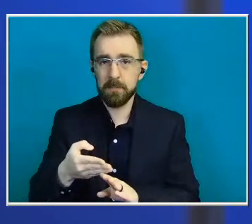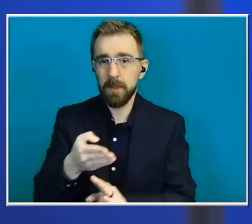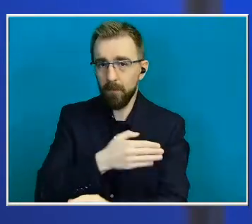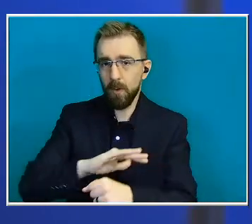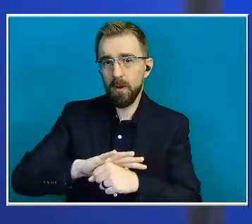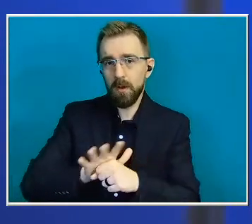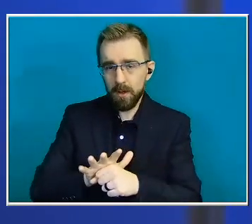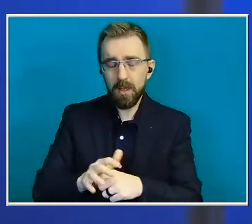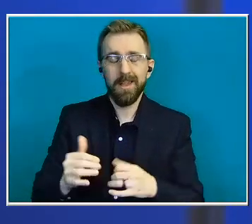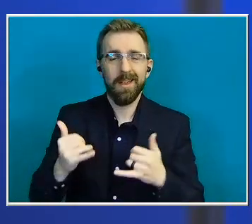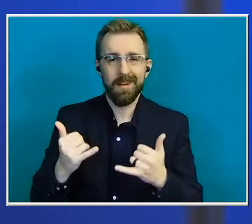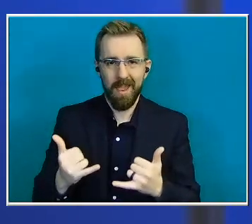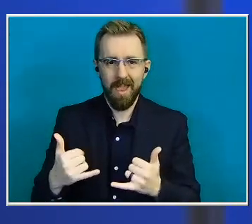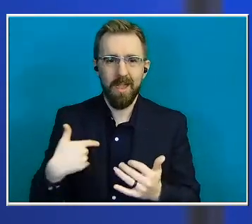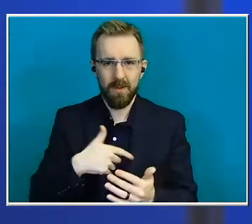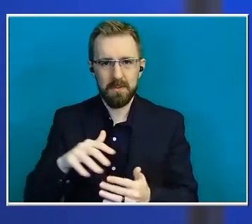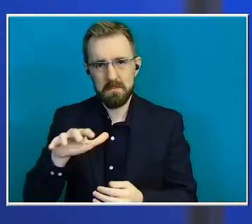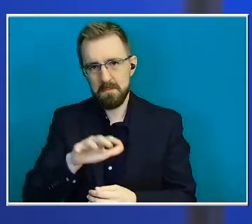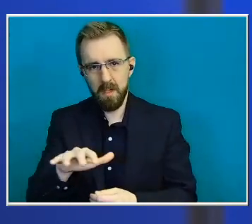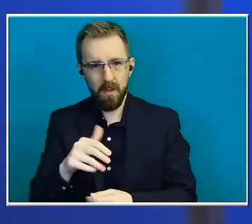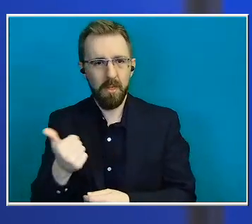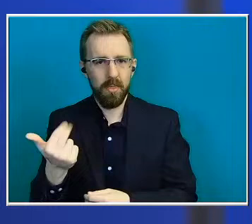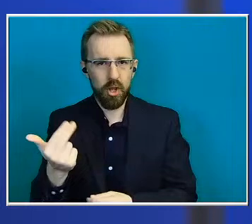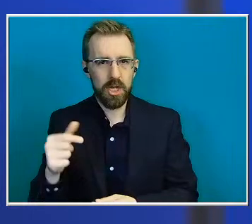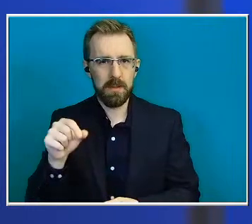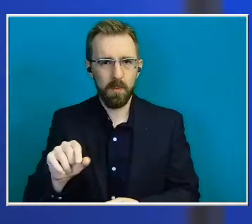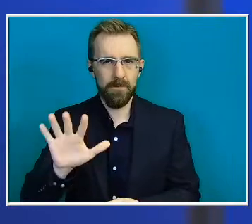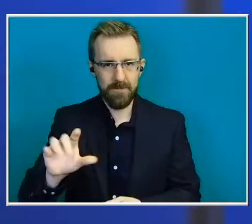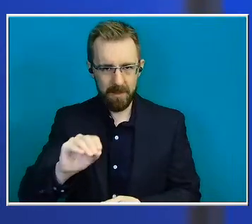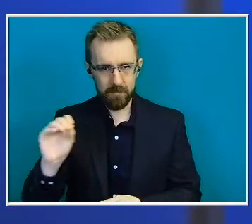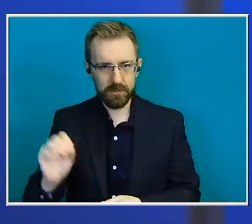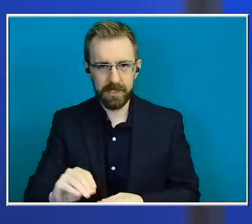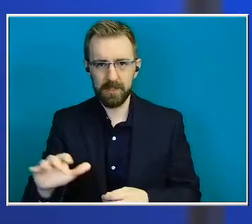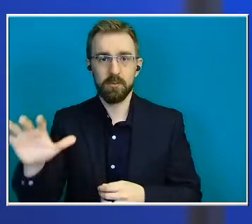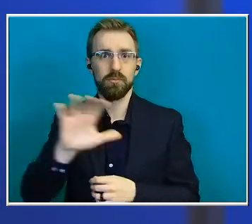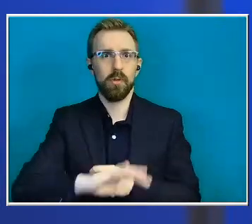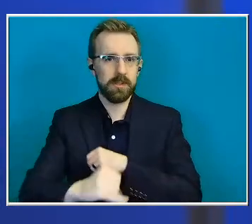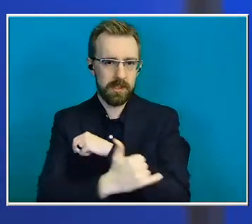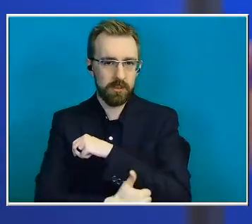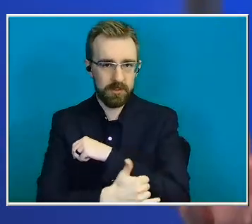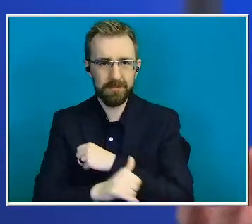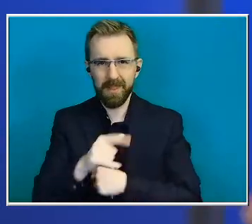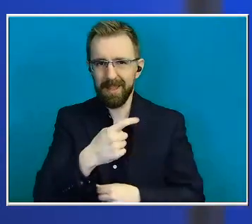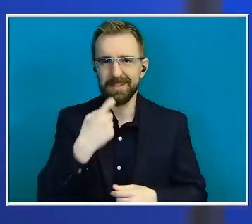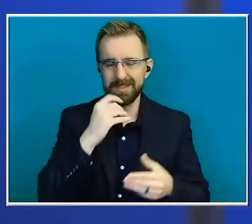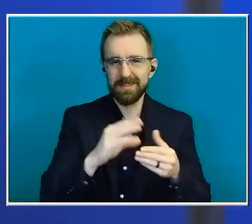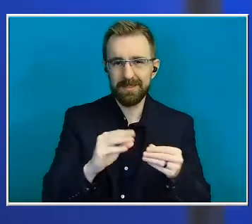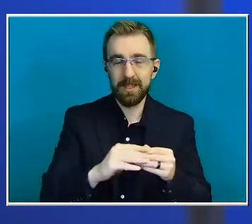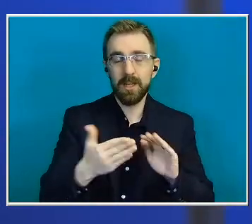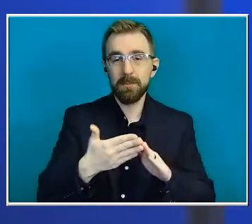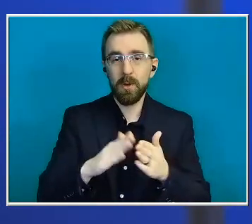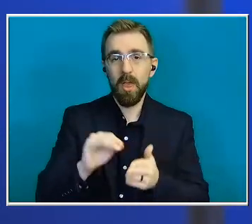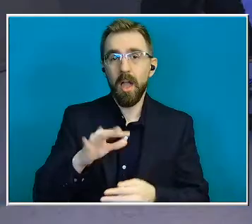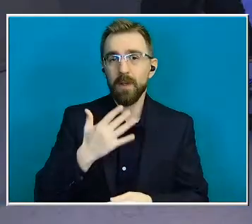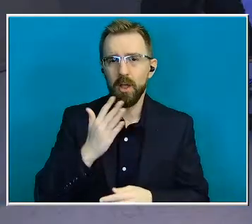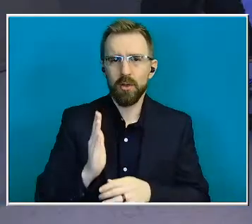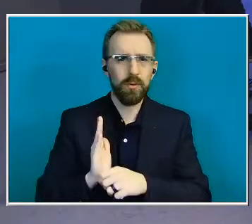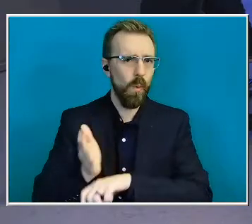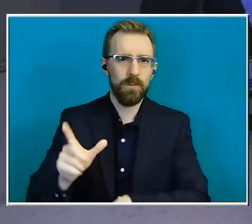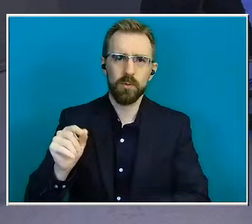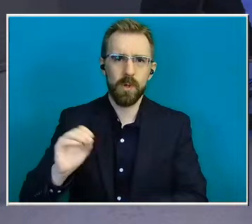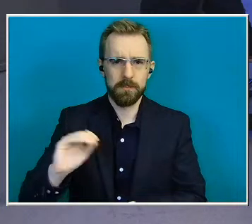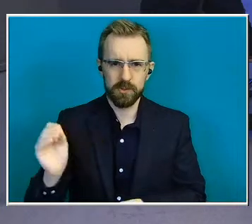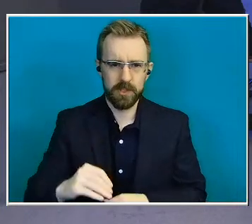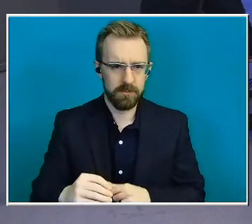now we're at 13.5% nationally. But as Dr. Gibson said, if you look at communities of color, it's over 20%. Yeah, that's